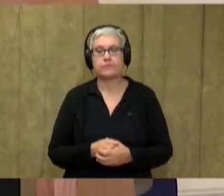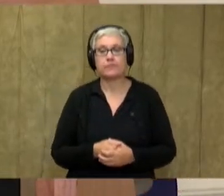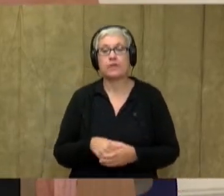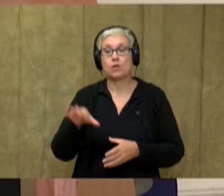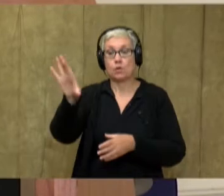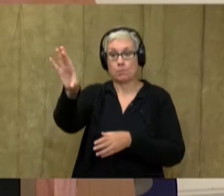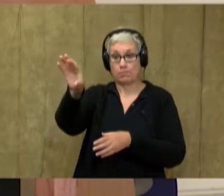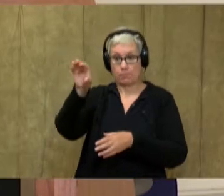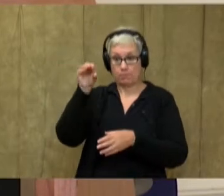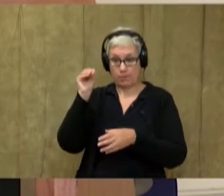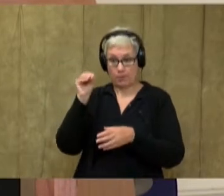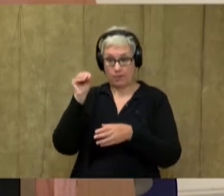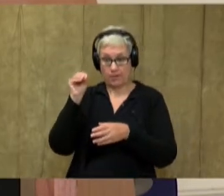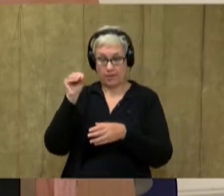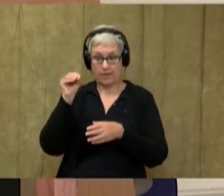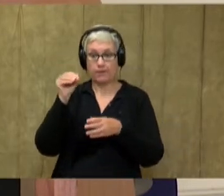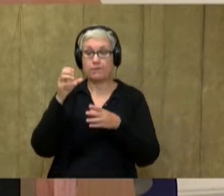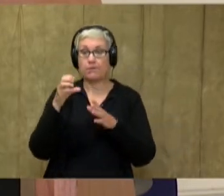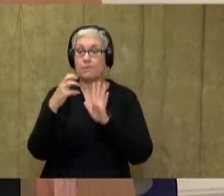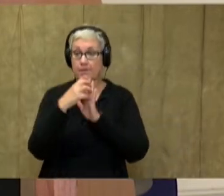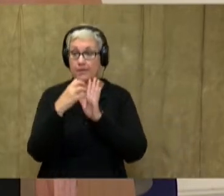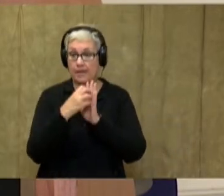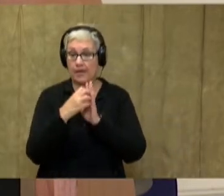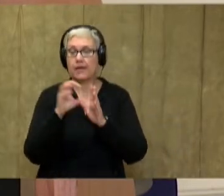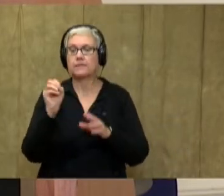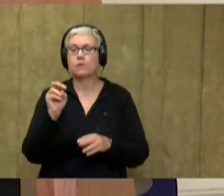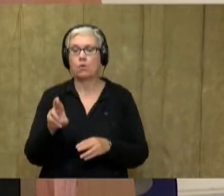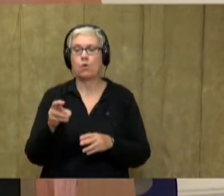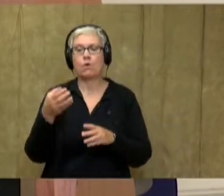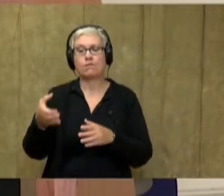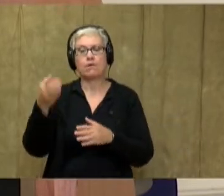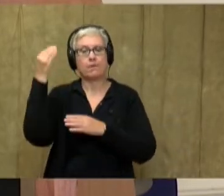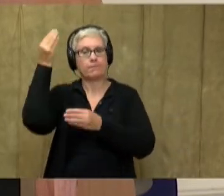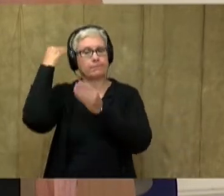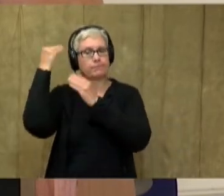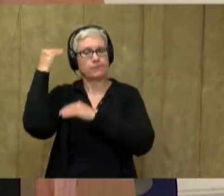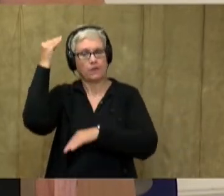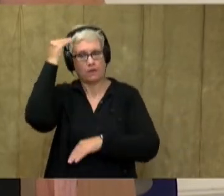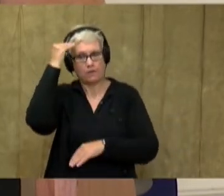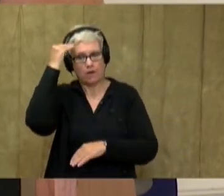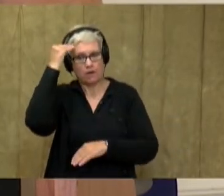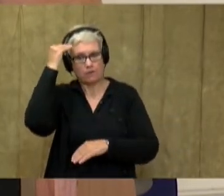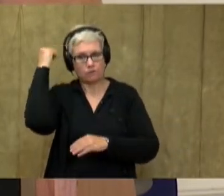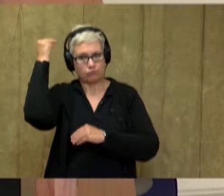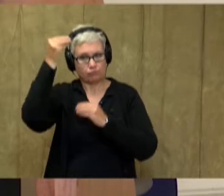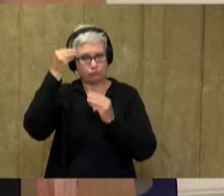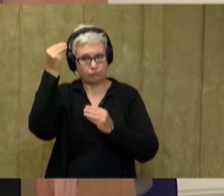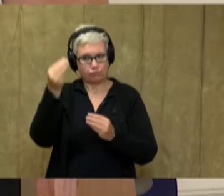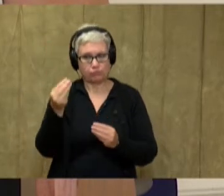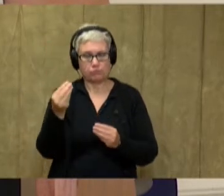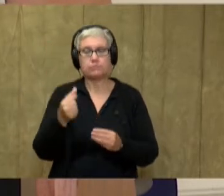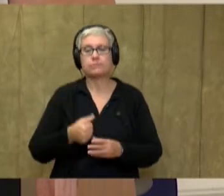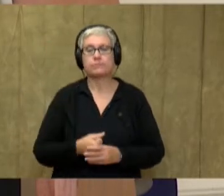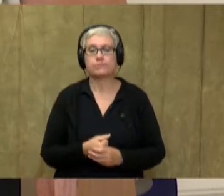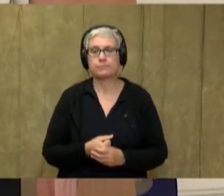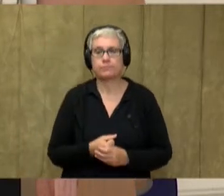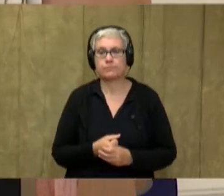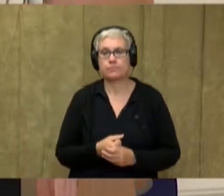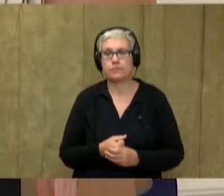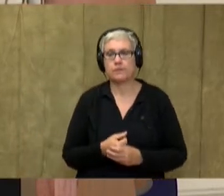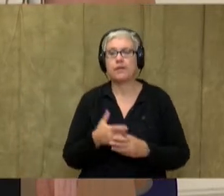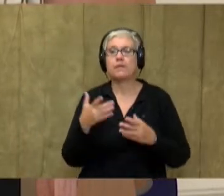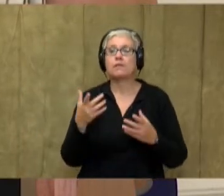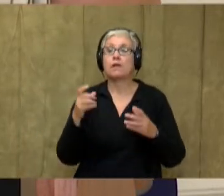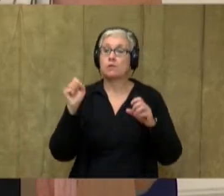the text or prior knowledge to be able to place it within the paragraph in order for you to be able to give